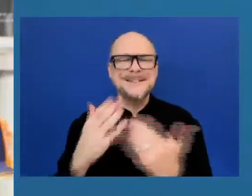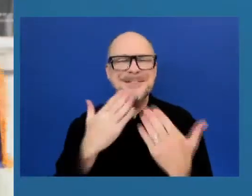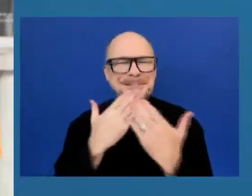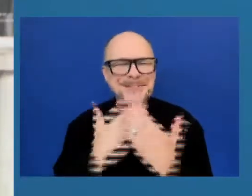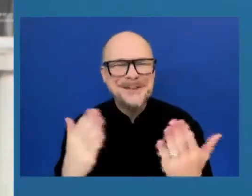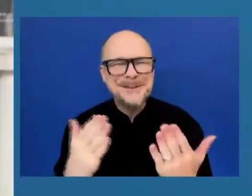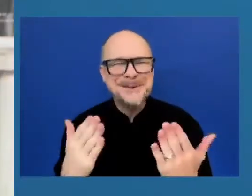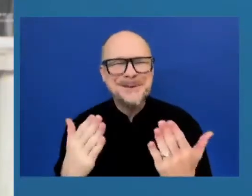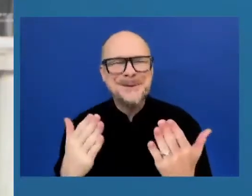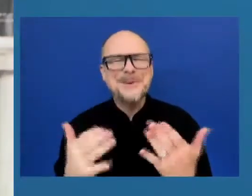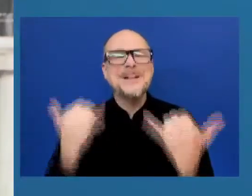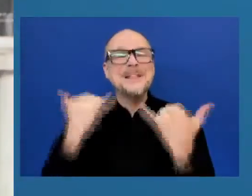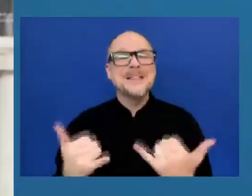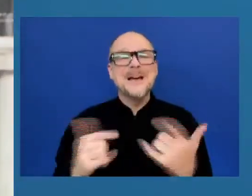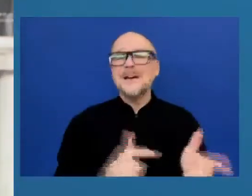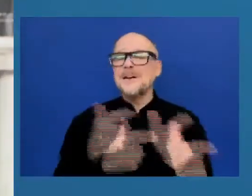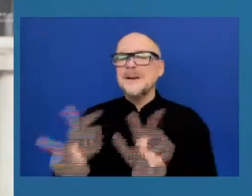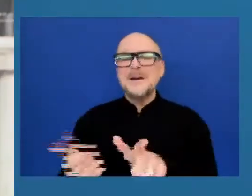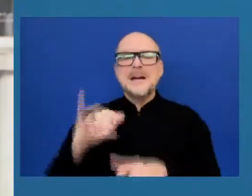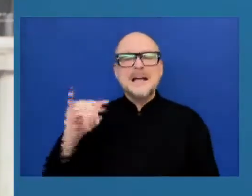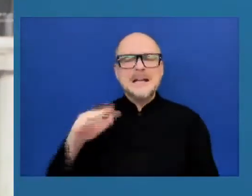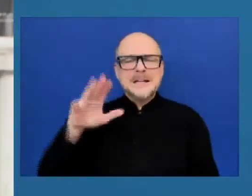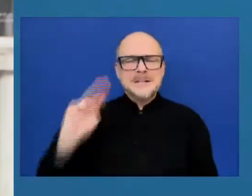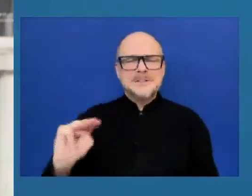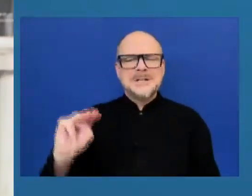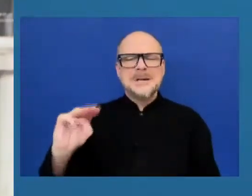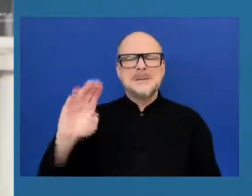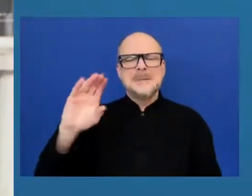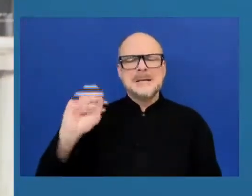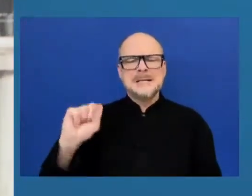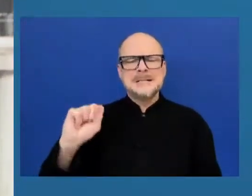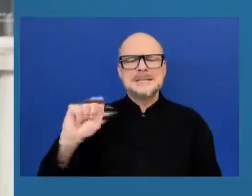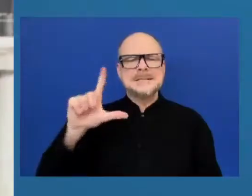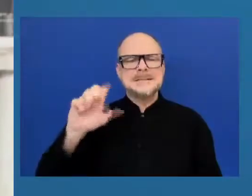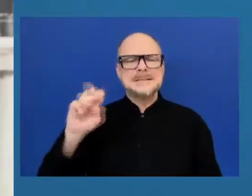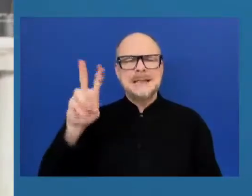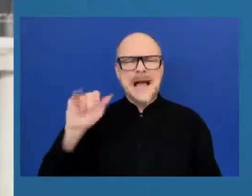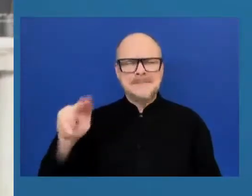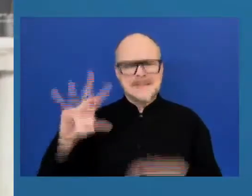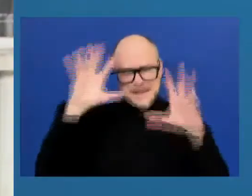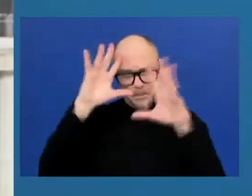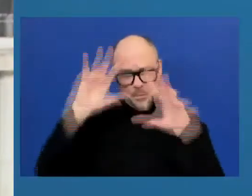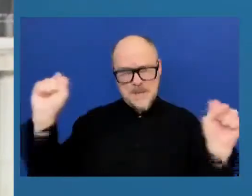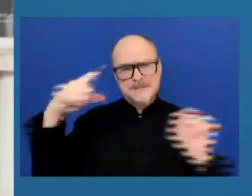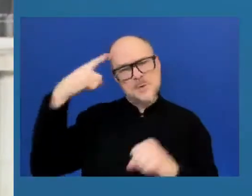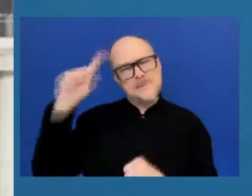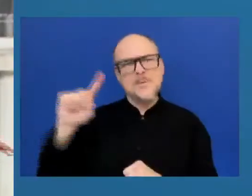With that, let me bring up Jim Slevin, the president of the Utility Workers. Jim, take it away.